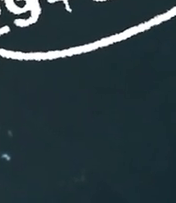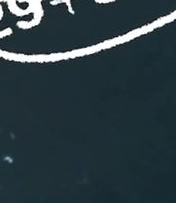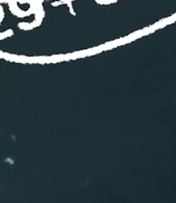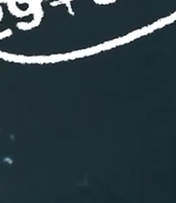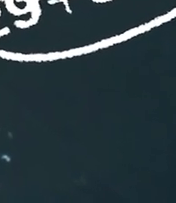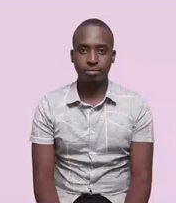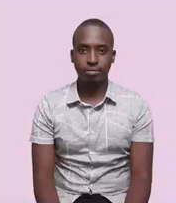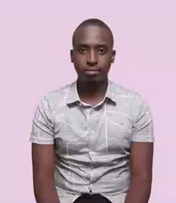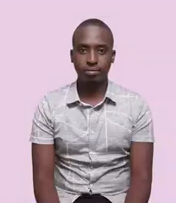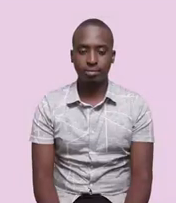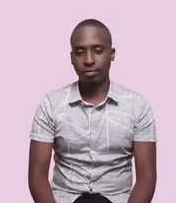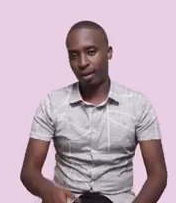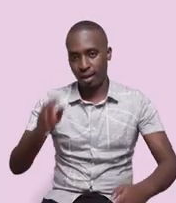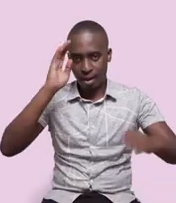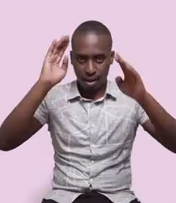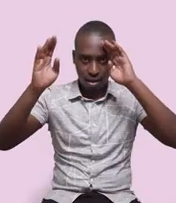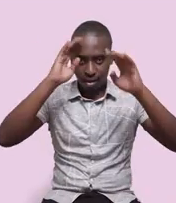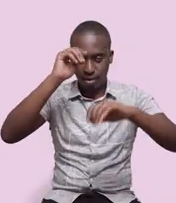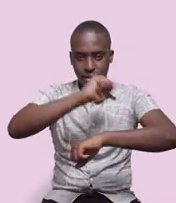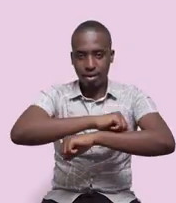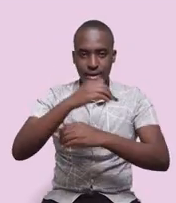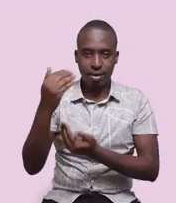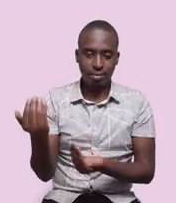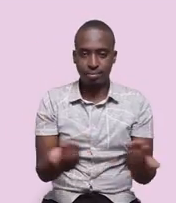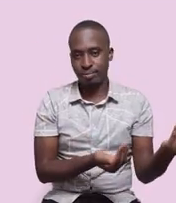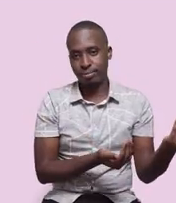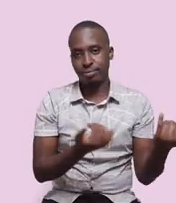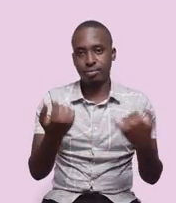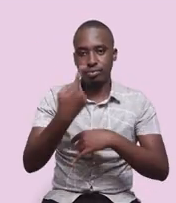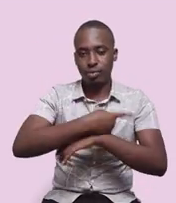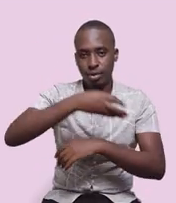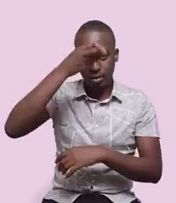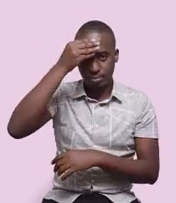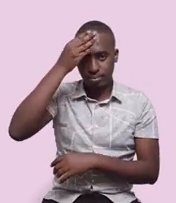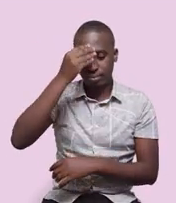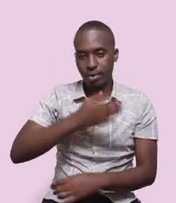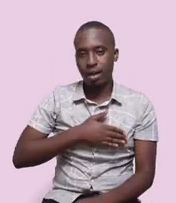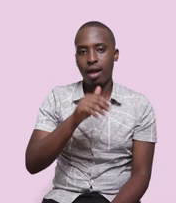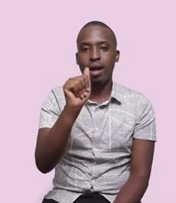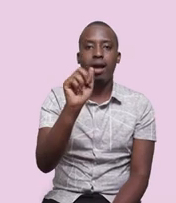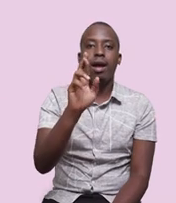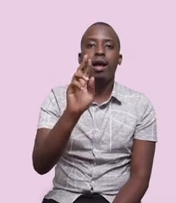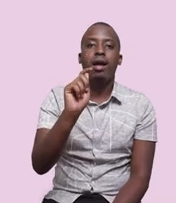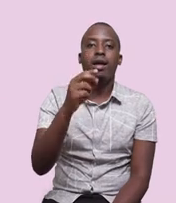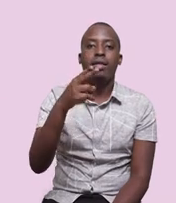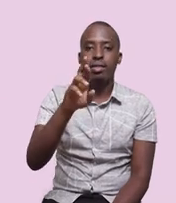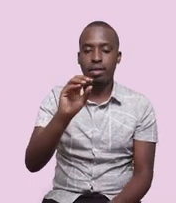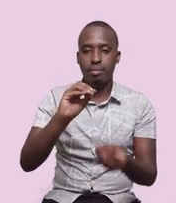Board. Hello class, welcome to today's session. I'm Arthur, mathematics